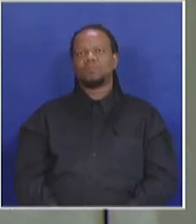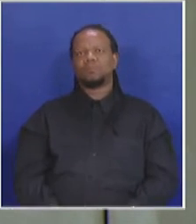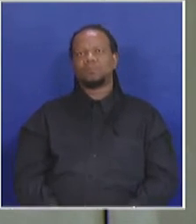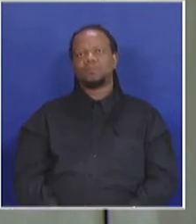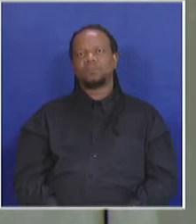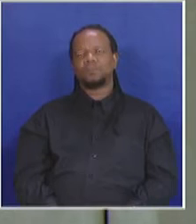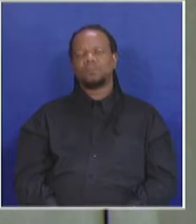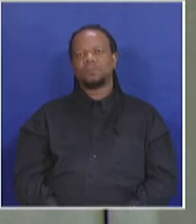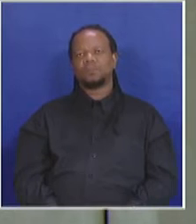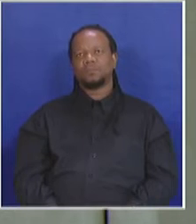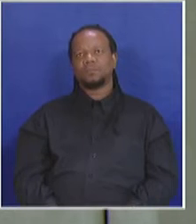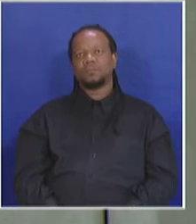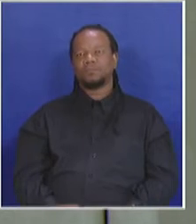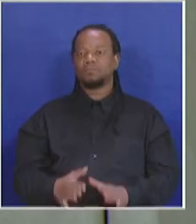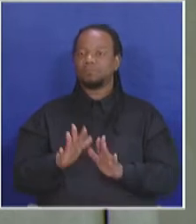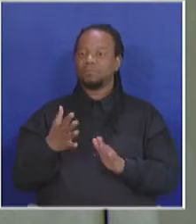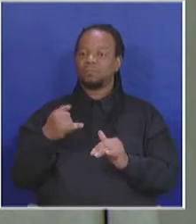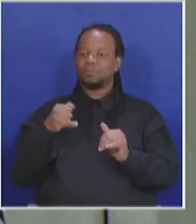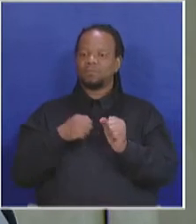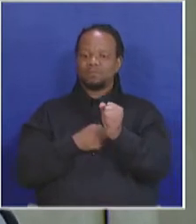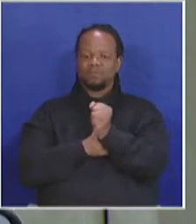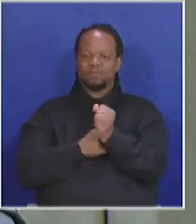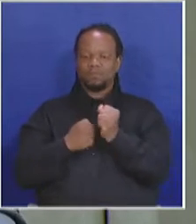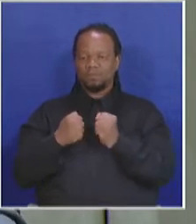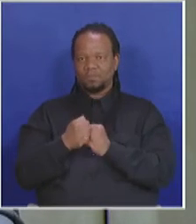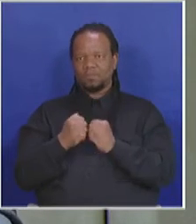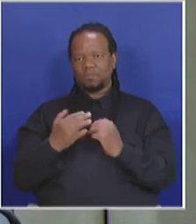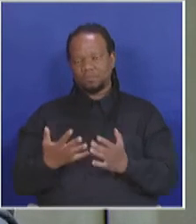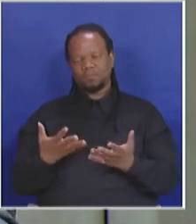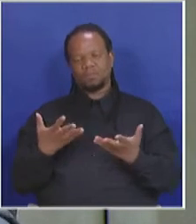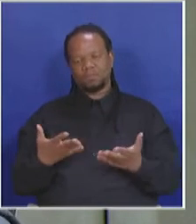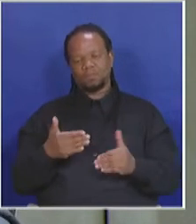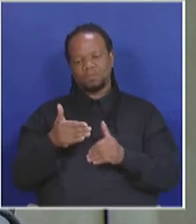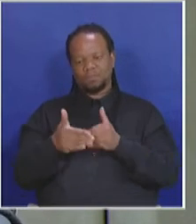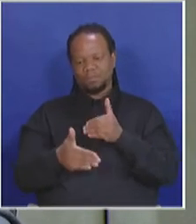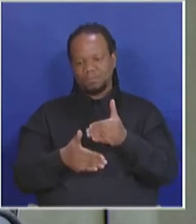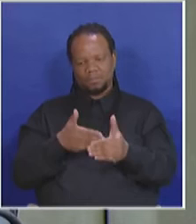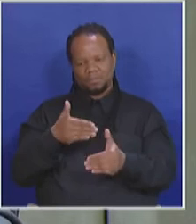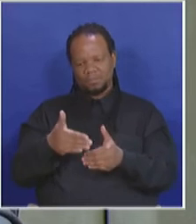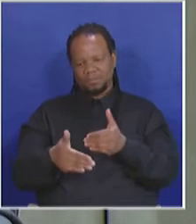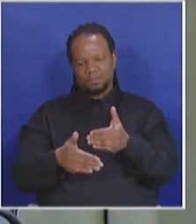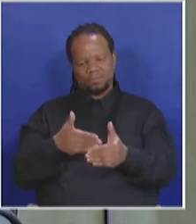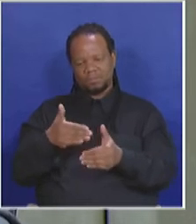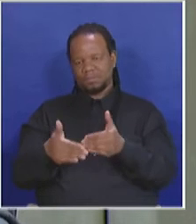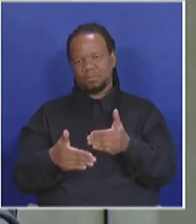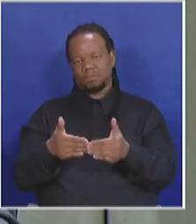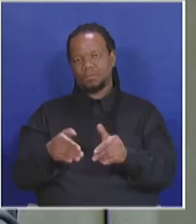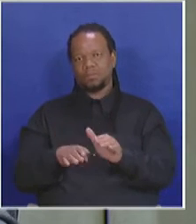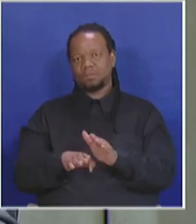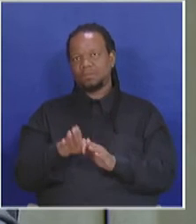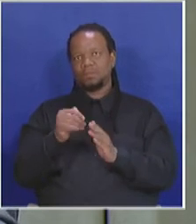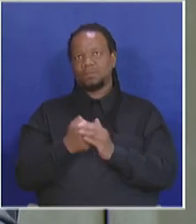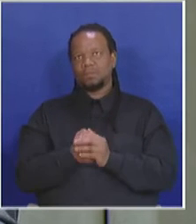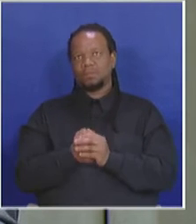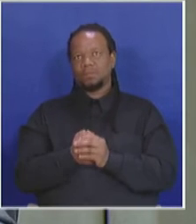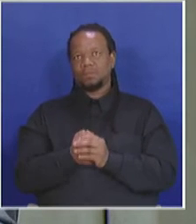debating the progress of infrastructure seems insignificant, considering that whilst we